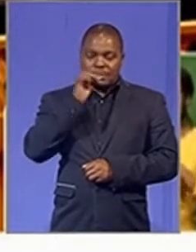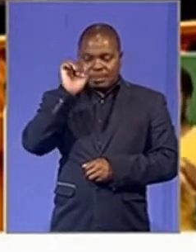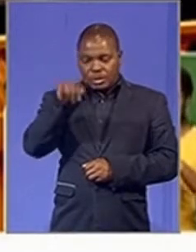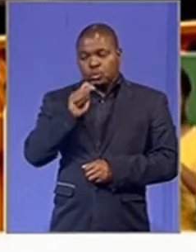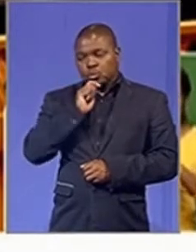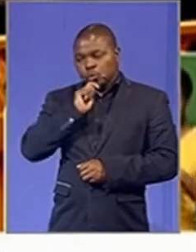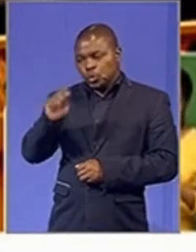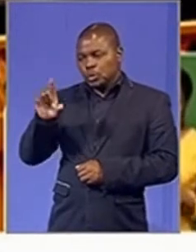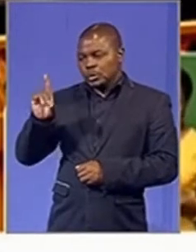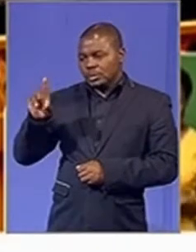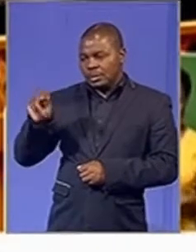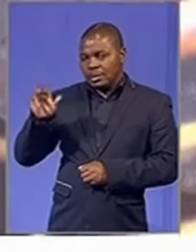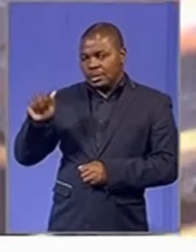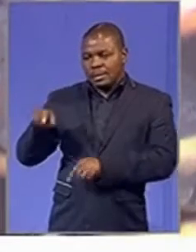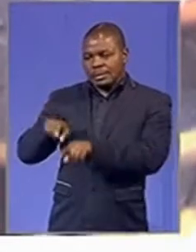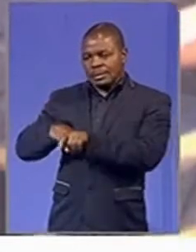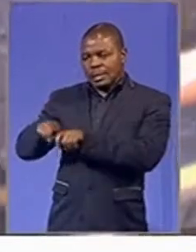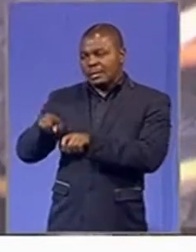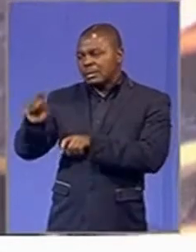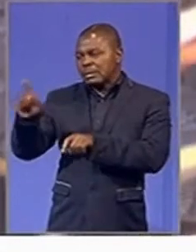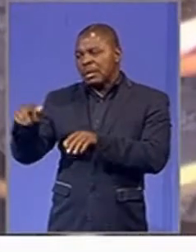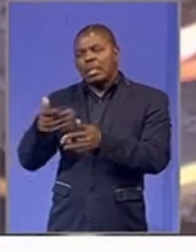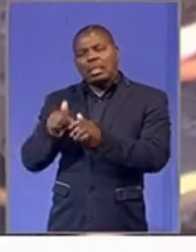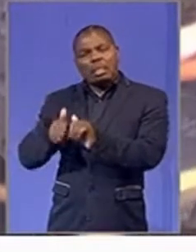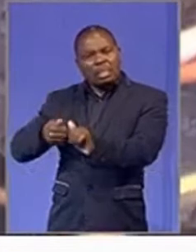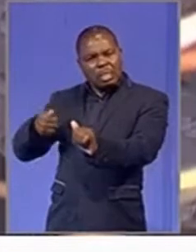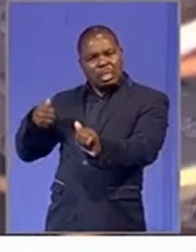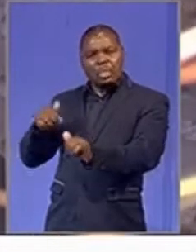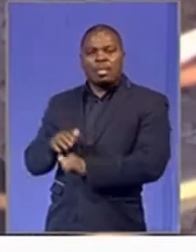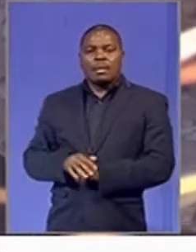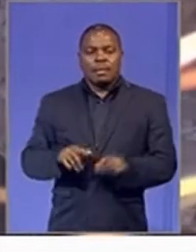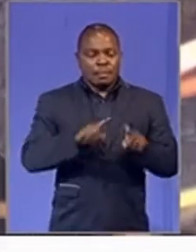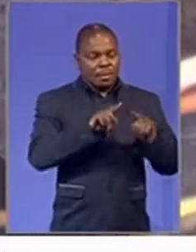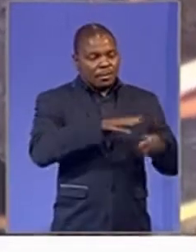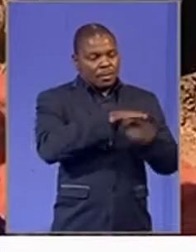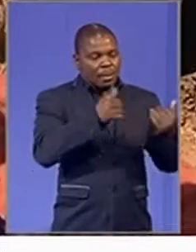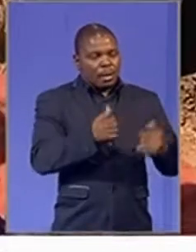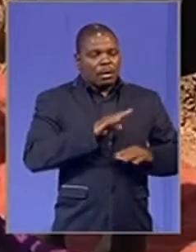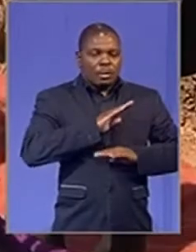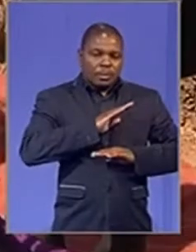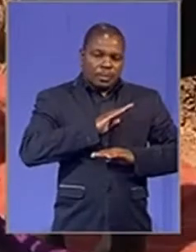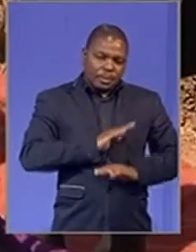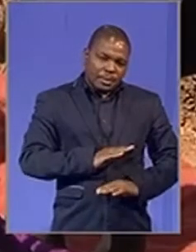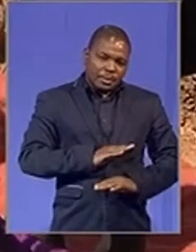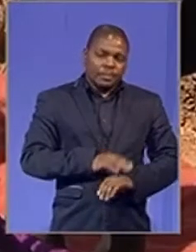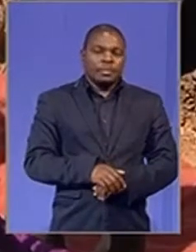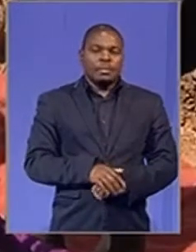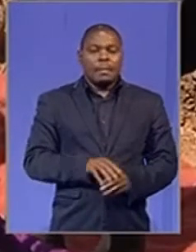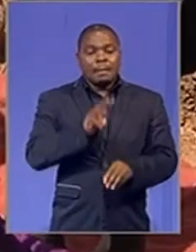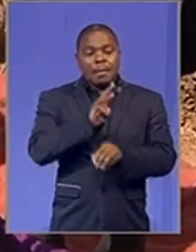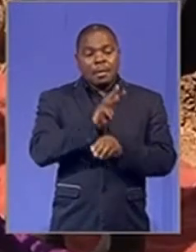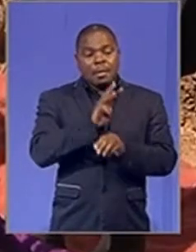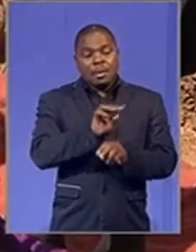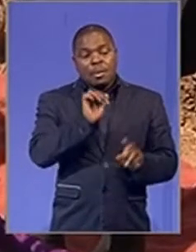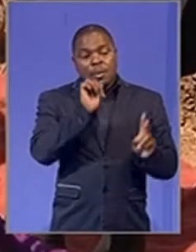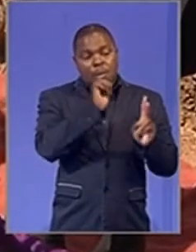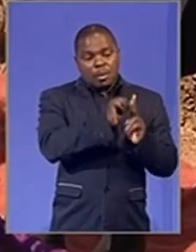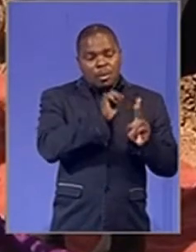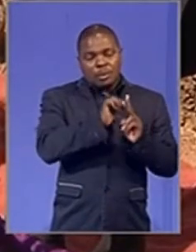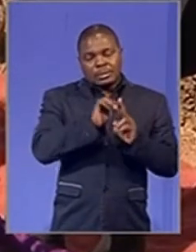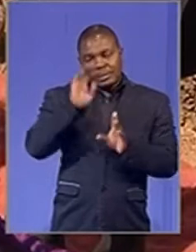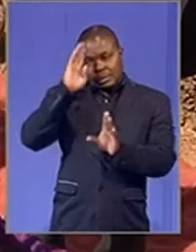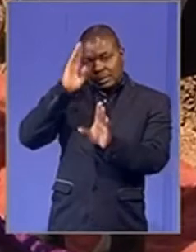saletse morago thata. Fela ba lelapa jaanong ba tla bona khutso mo moweng. Go le jalo mme wa bone o kwa sepetleleng sa